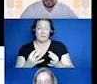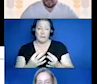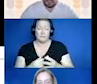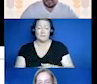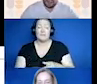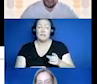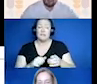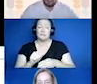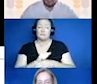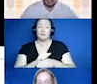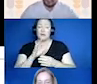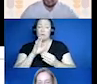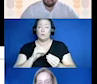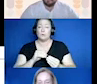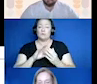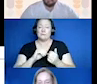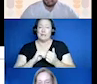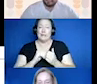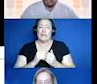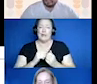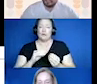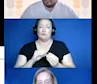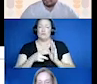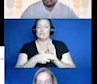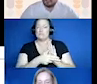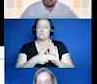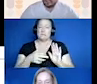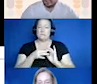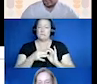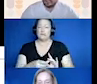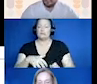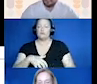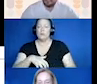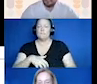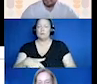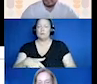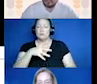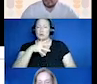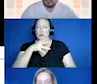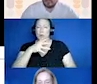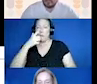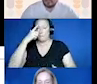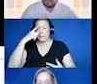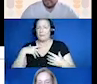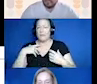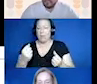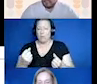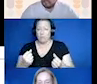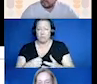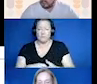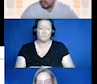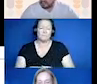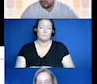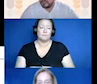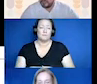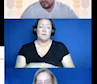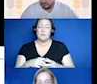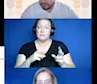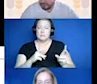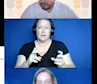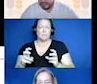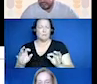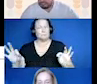training will be addressing how we can address stigma related to maternal mental health and substance use in our program specifically. These are topics that are